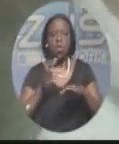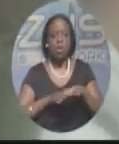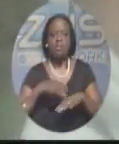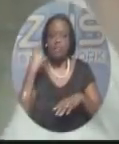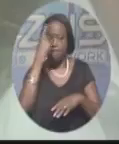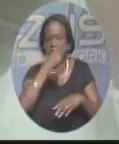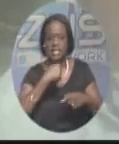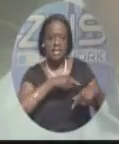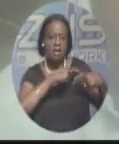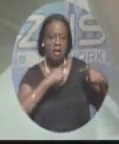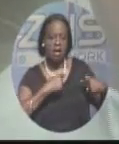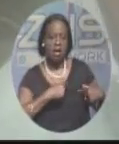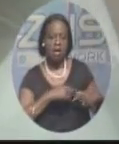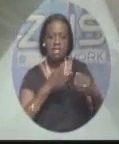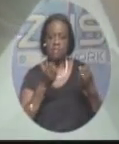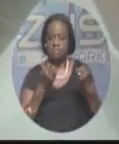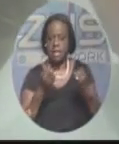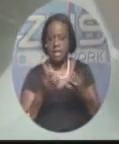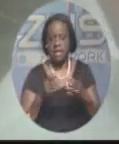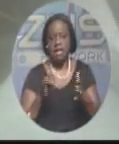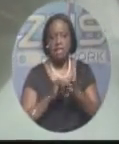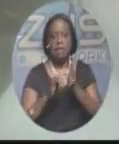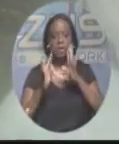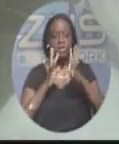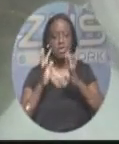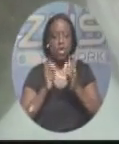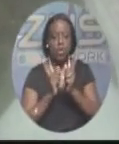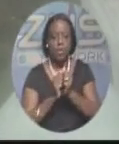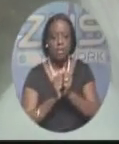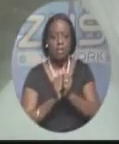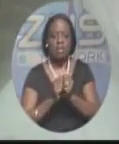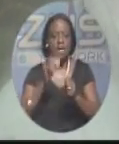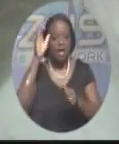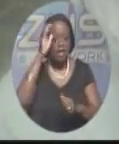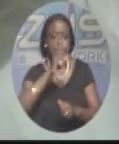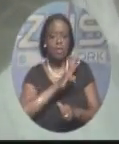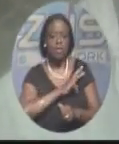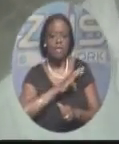hearts of many we spoke to. Clint Watson, ZNS Network News.